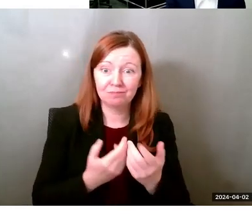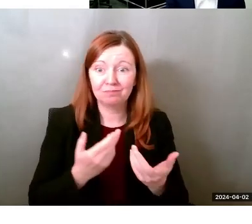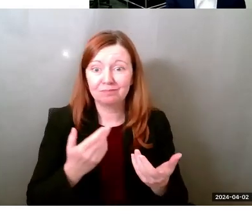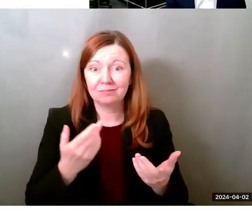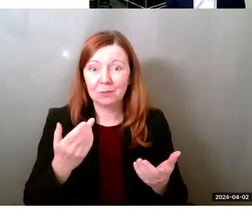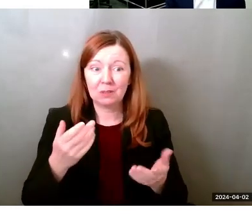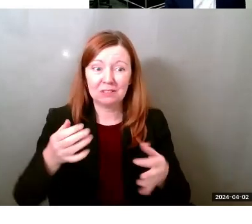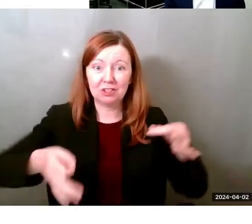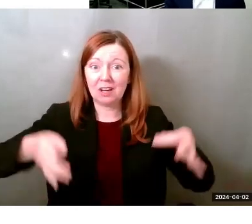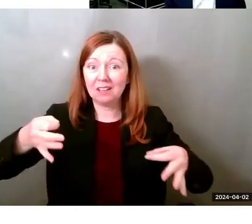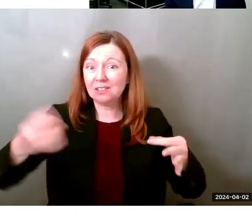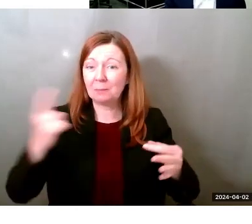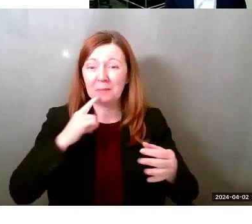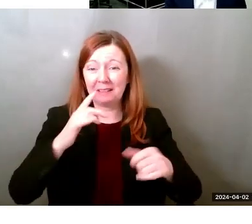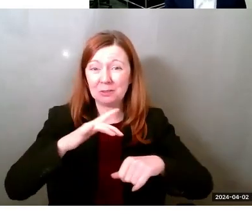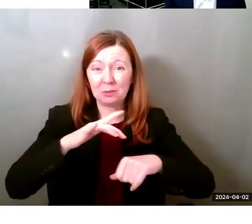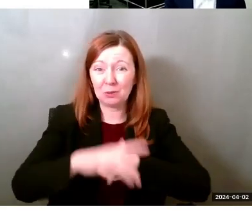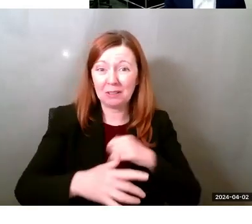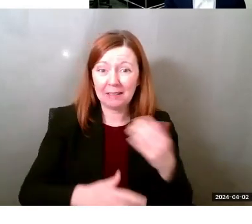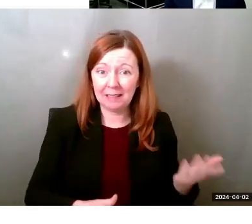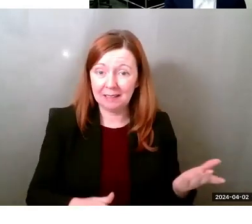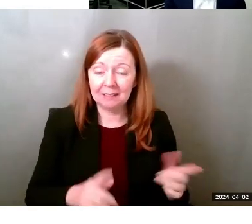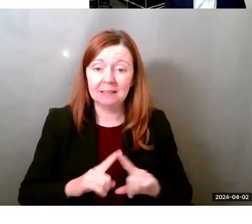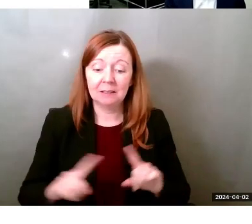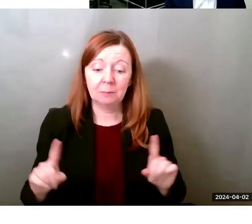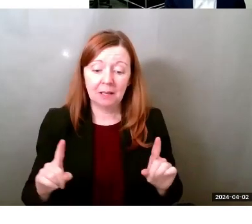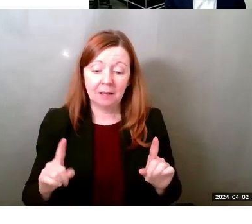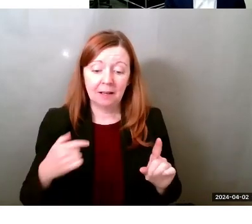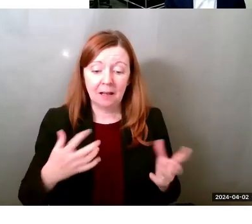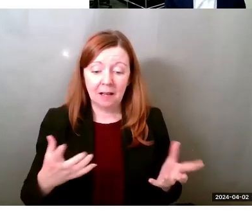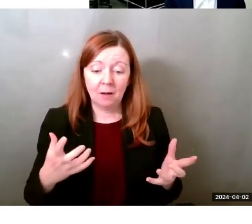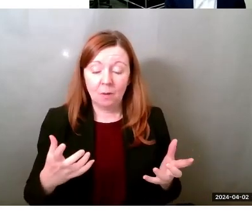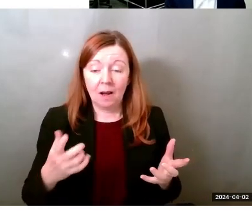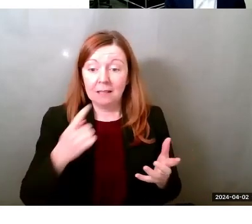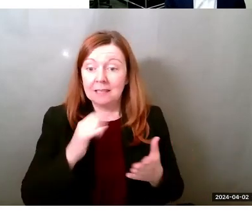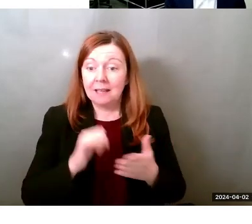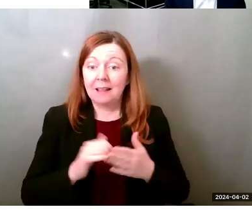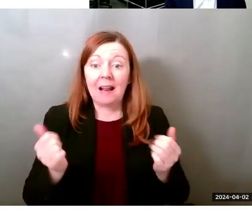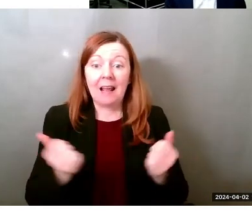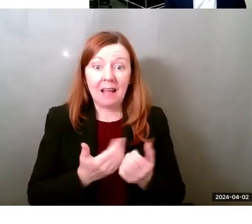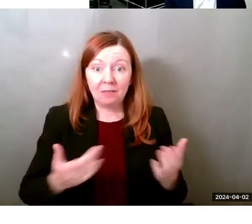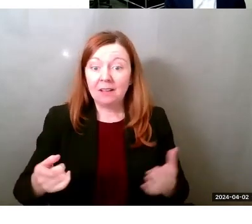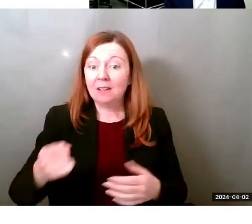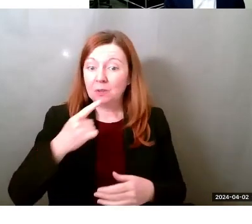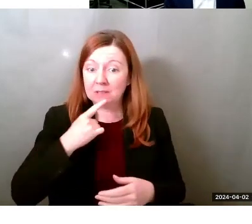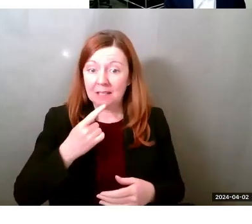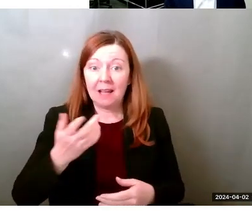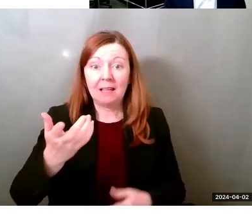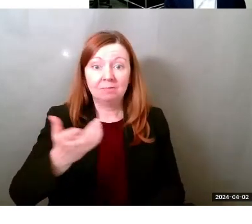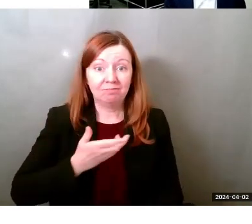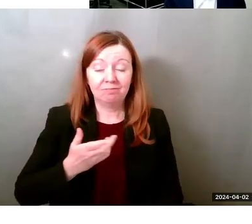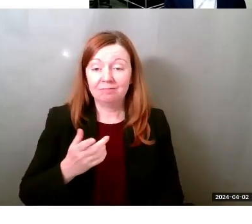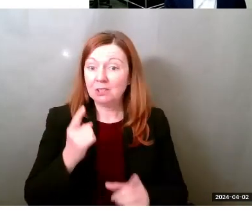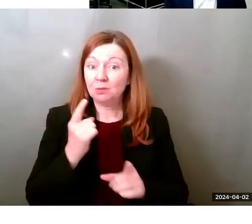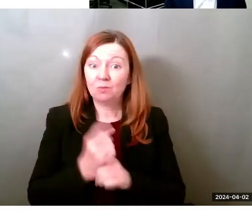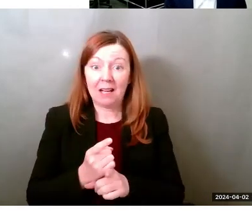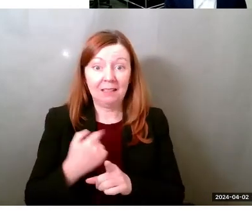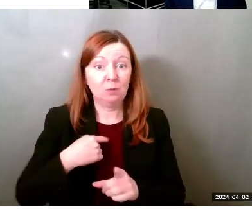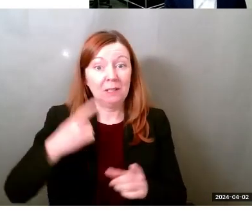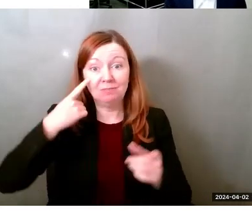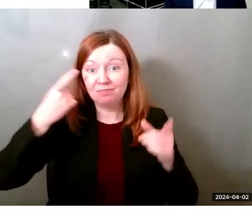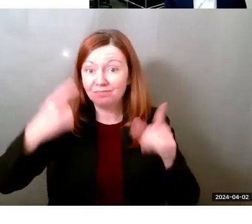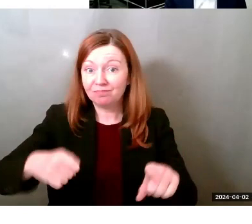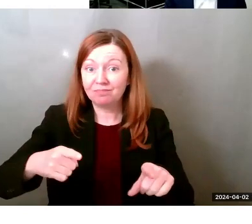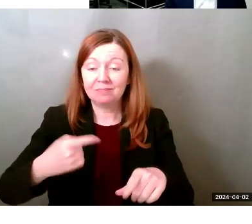judge something that is this early. But you know, I just wanted to say that everything you're saying is spot on, and we